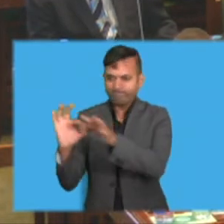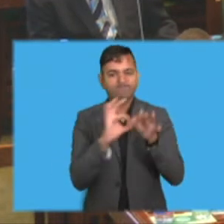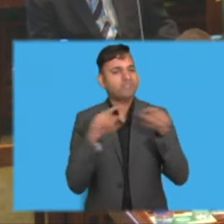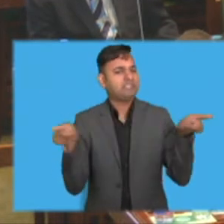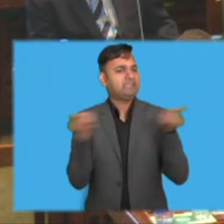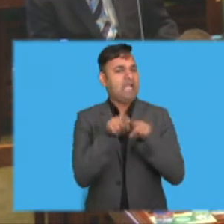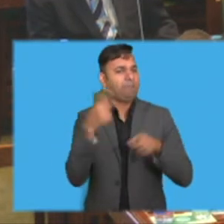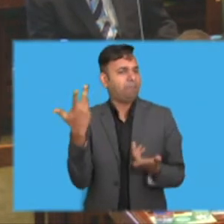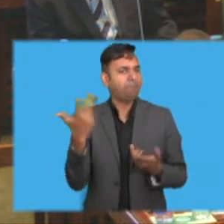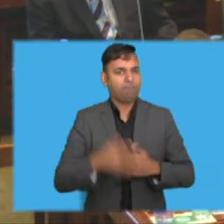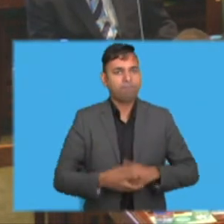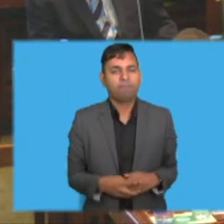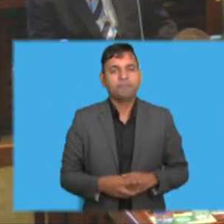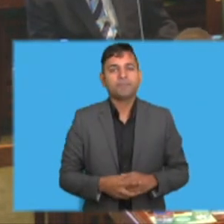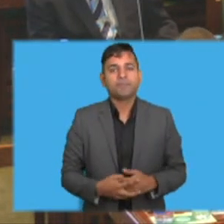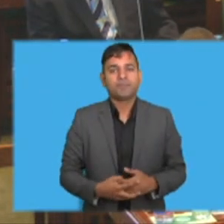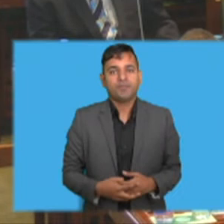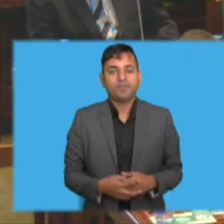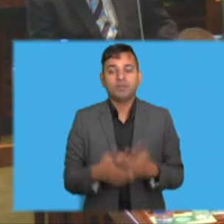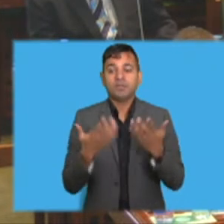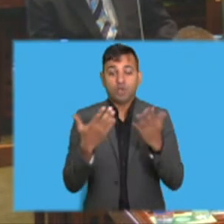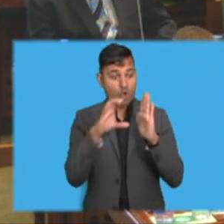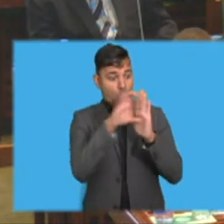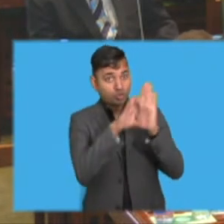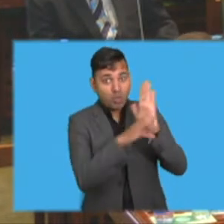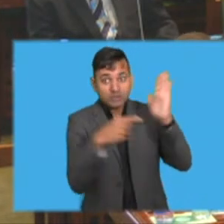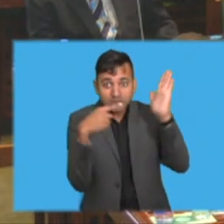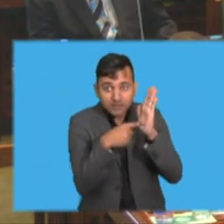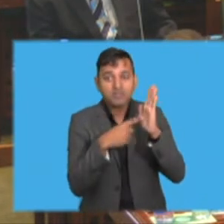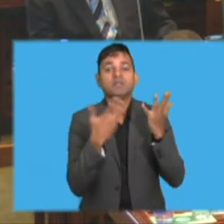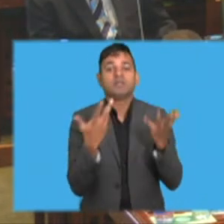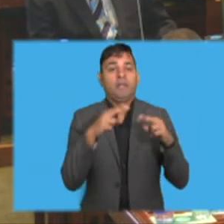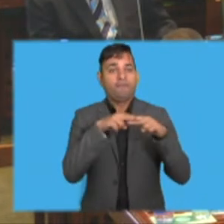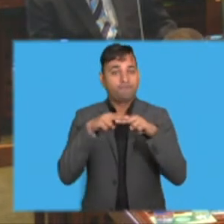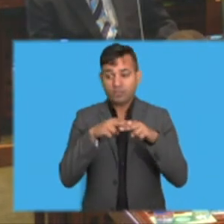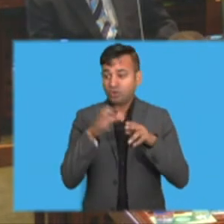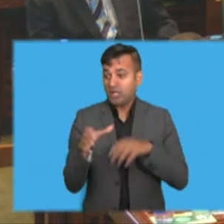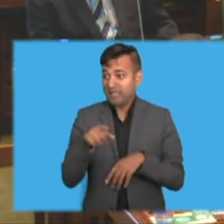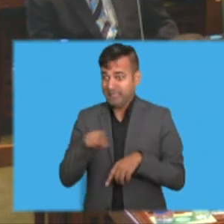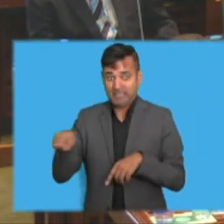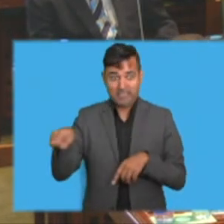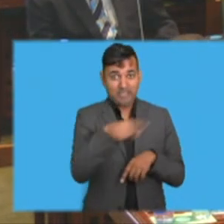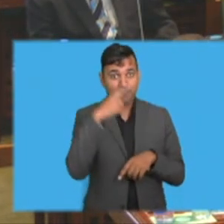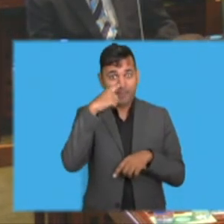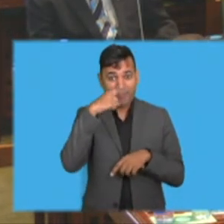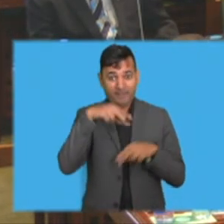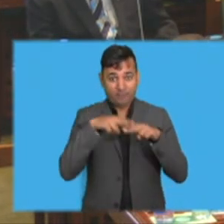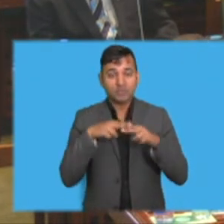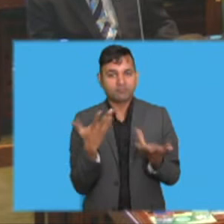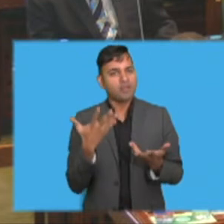Because of our Constitution, Madam Speaker, every Fijian knows that their vote and their voice matter the